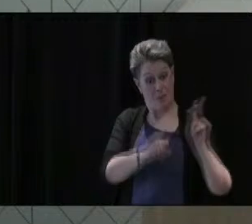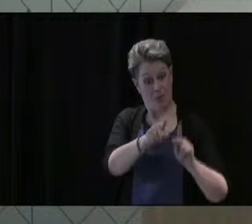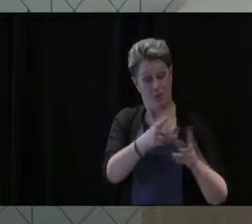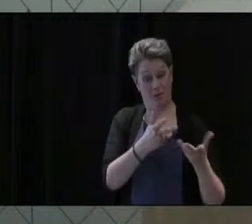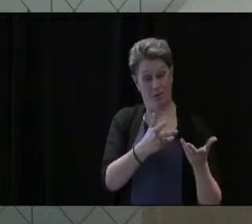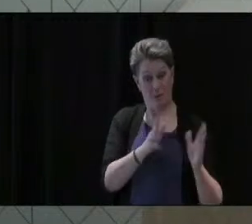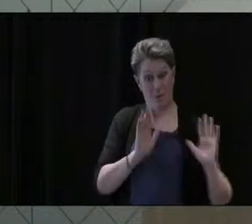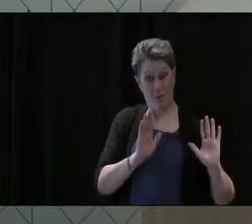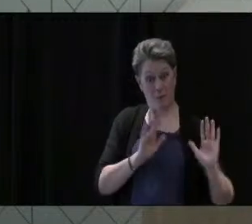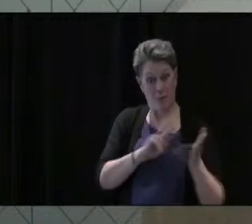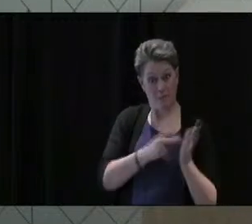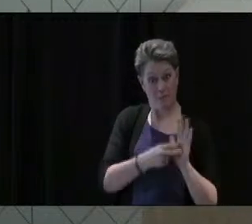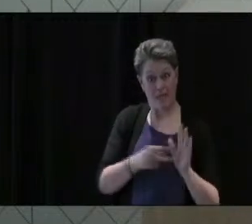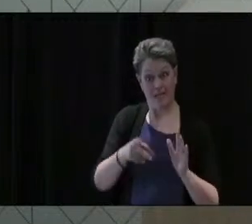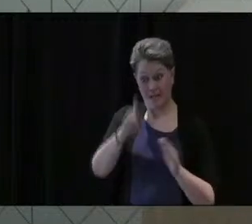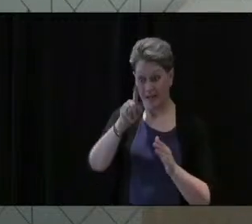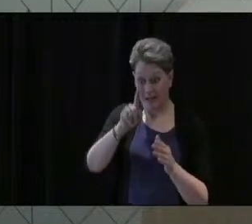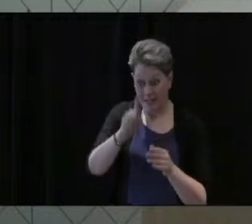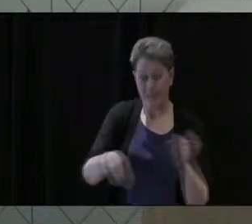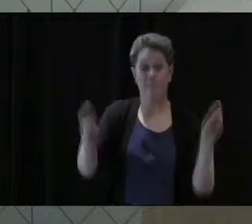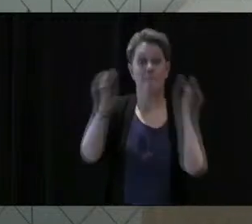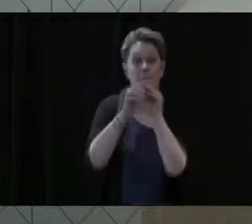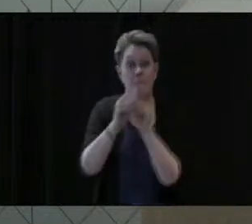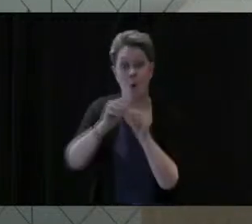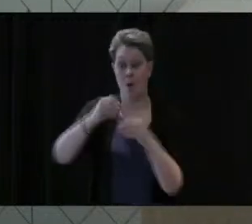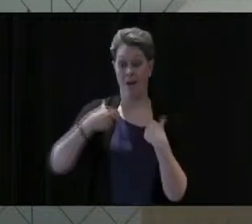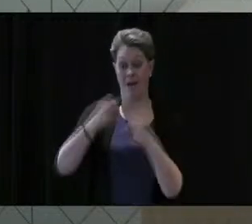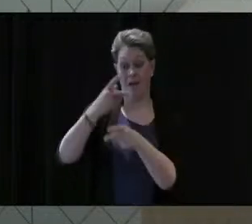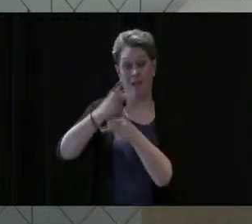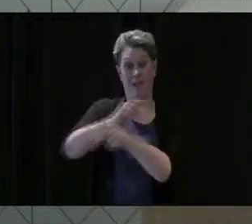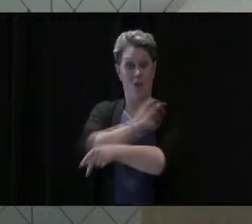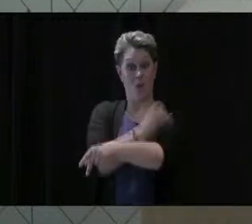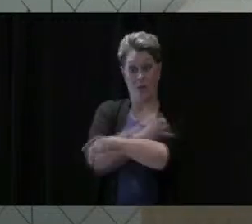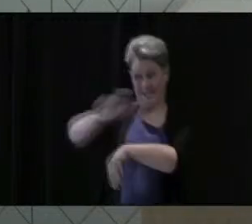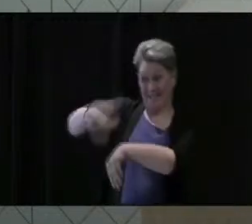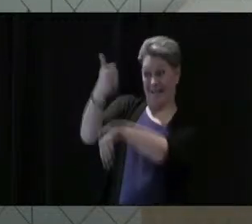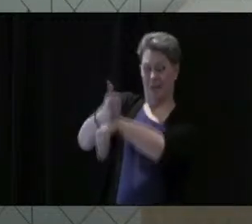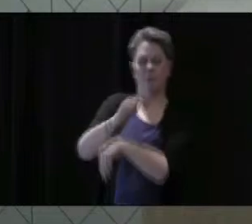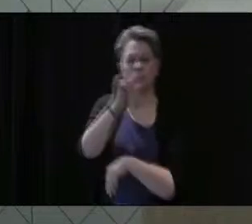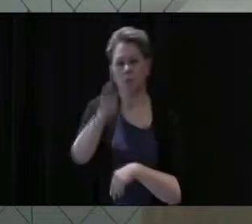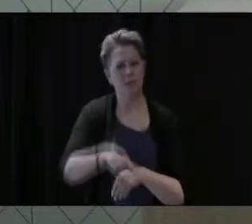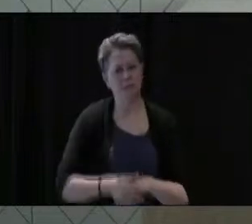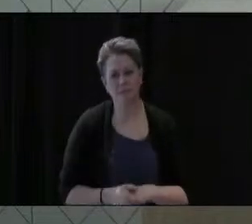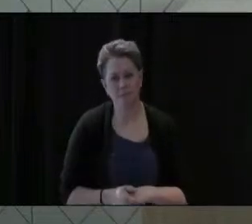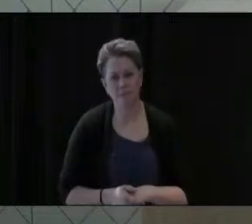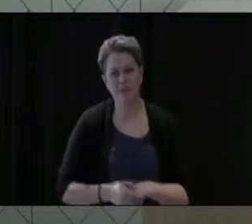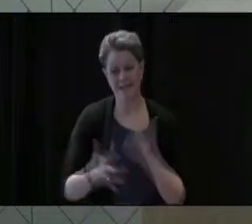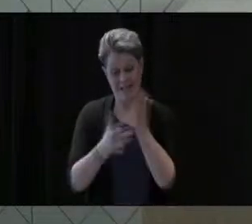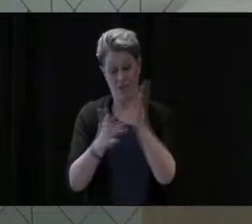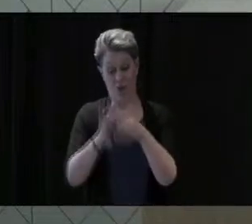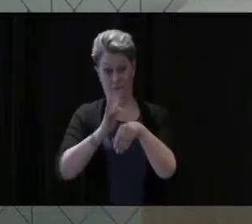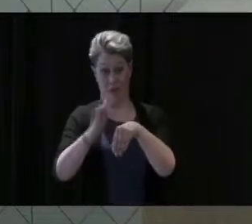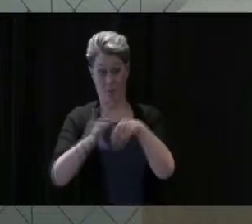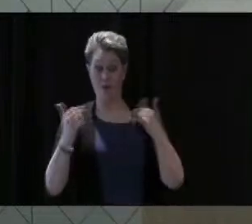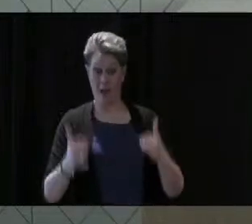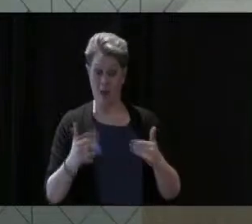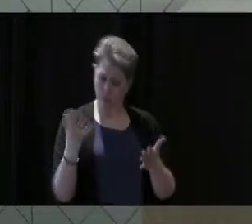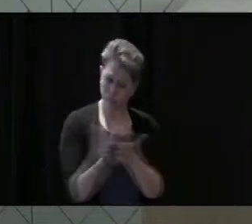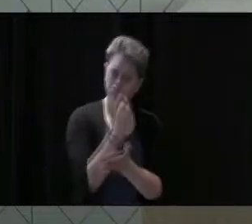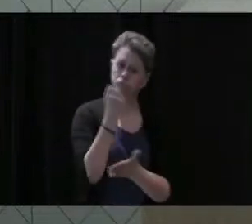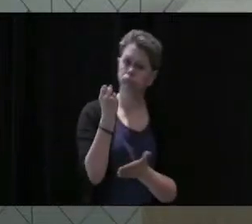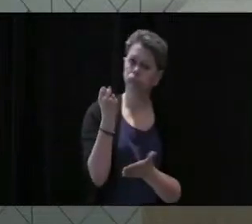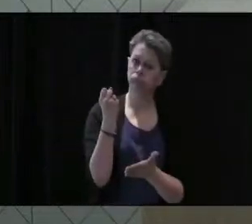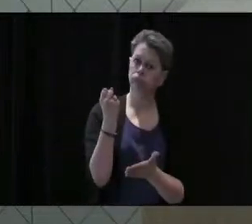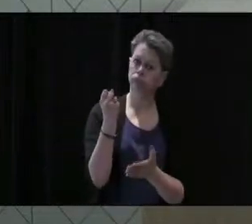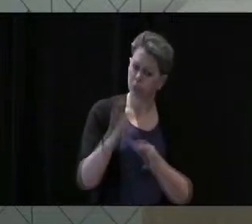We can probably do a lot more with the technologies that are available. One advantage of